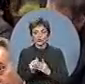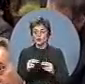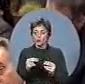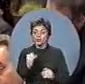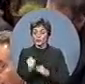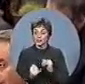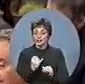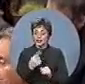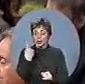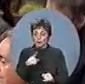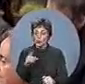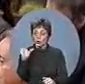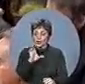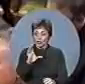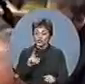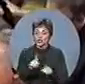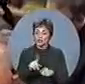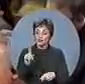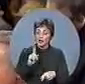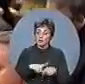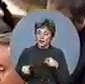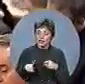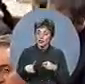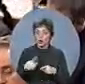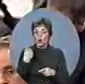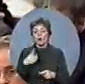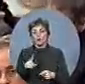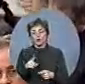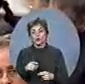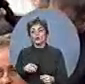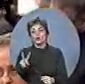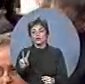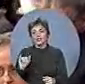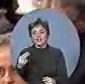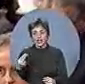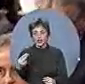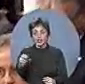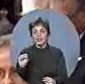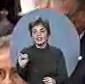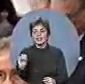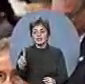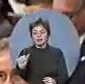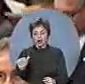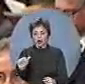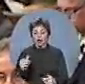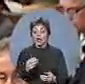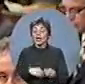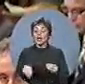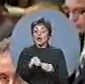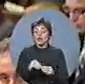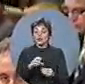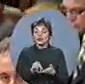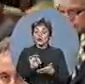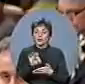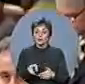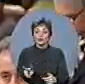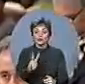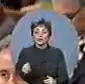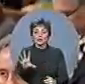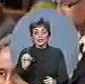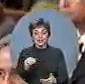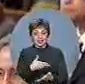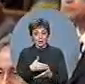international scene when it comes to research and prevention to fight HIV and AIDS, and our contribution of